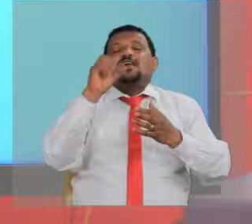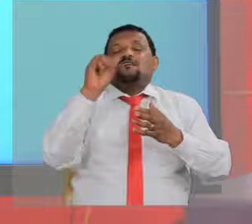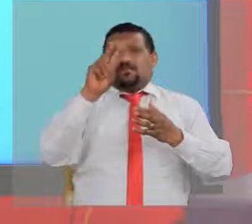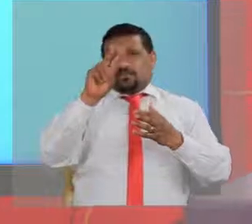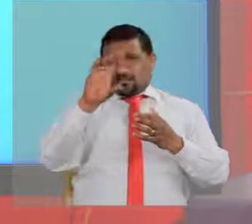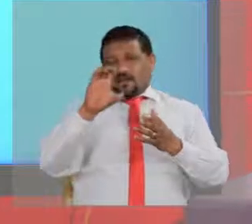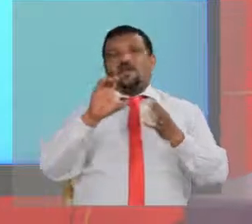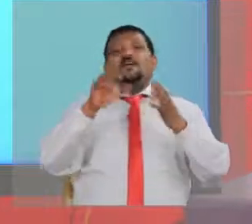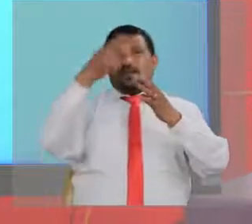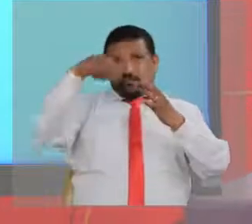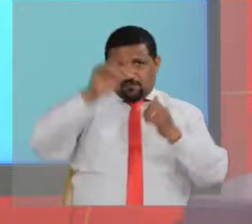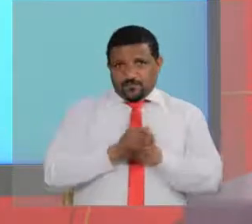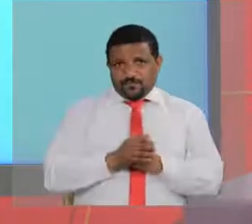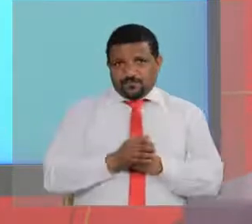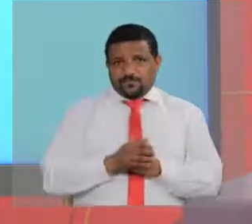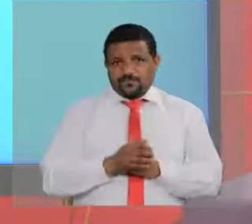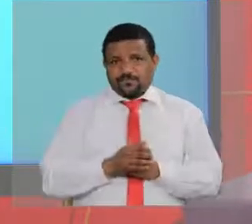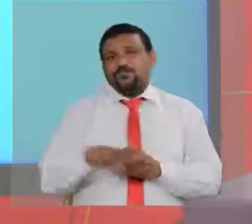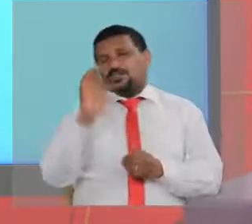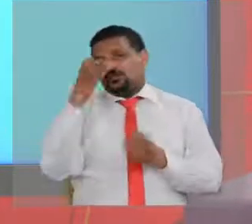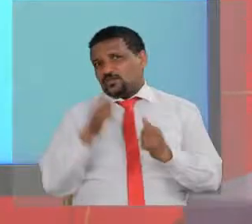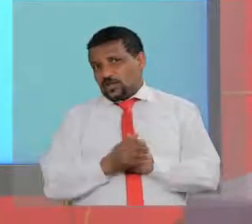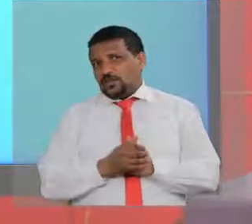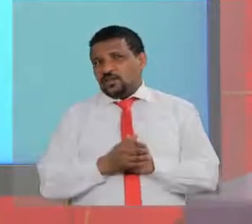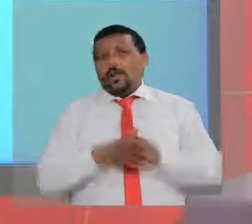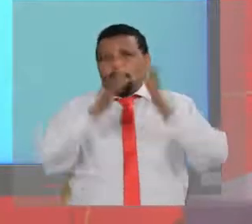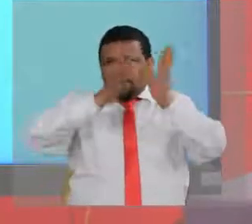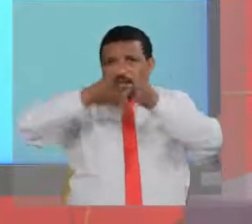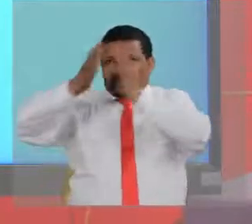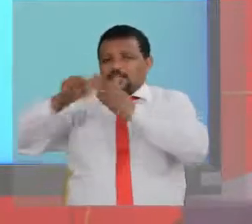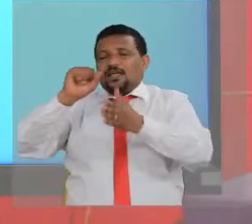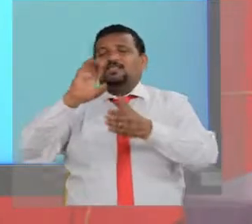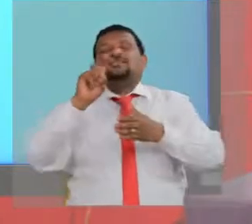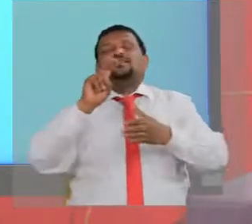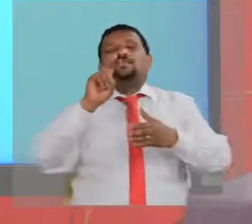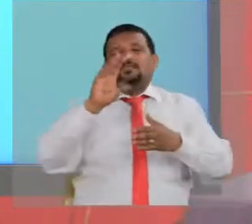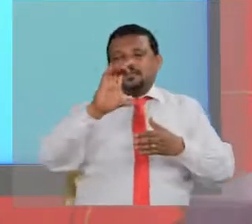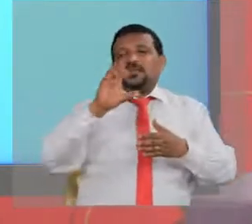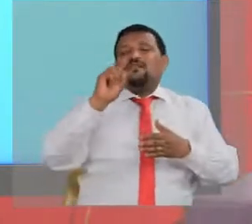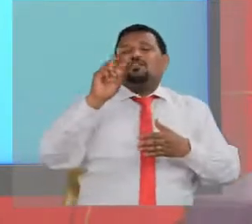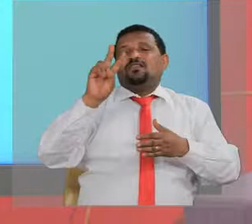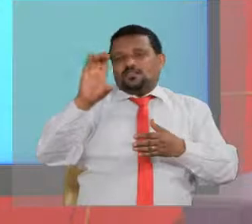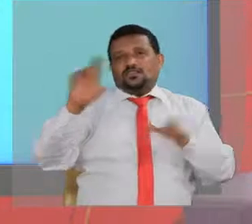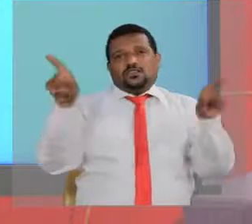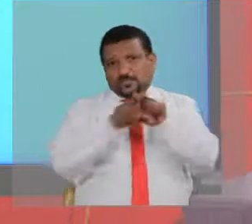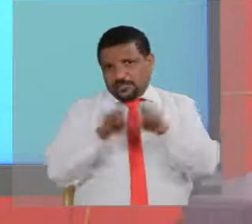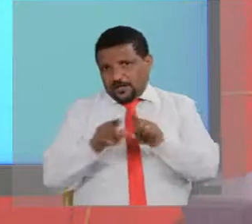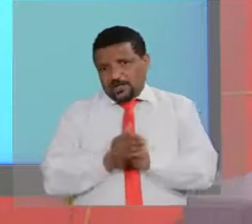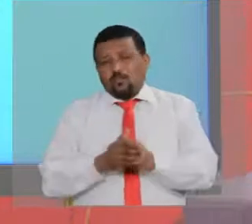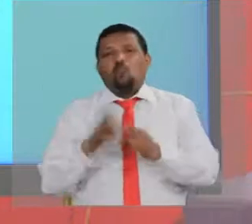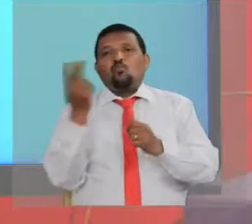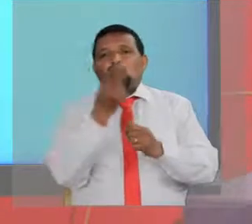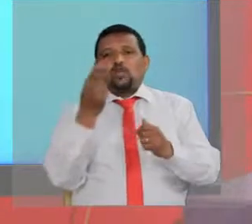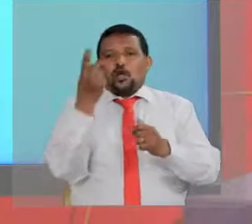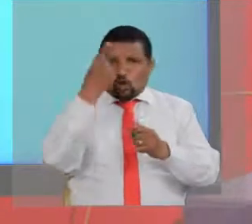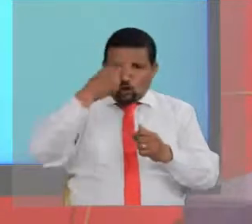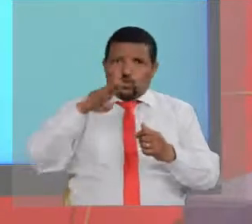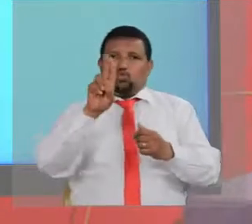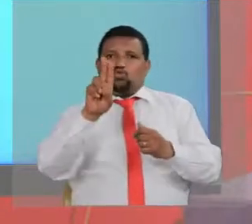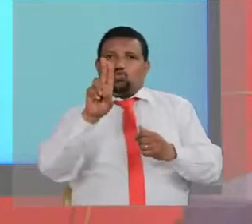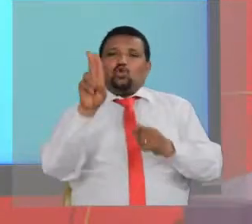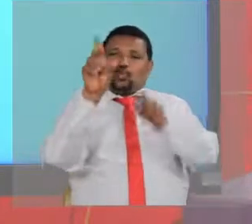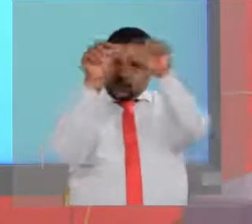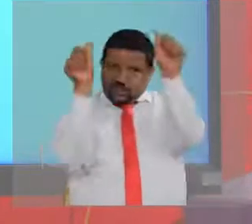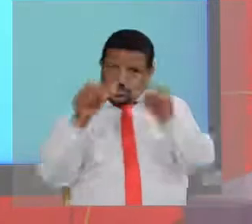curve. First, the patterns of the AC and ABC is similar. Both are U-shaped